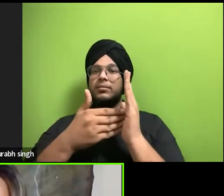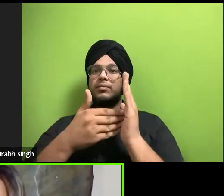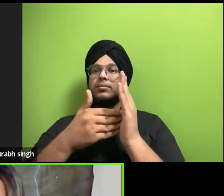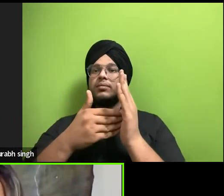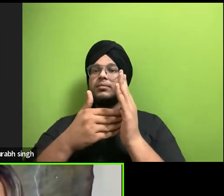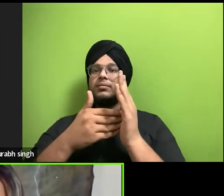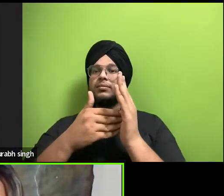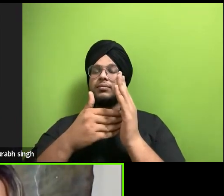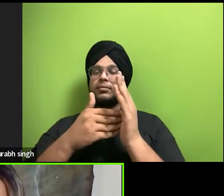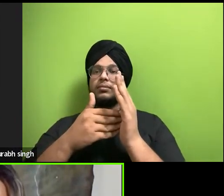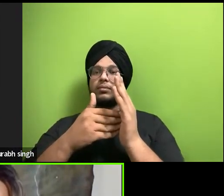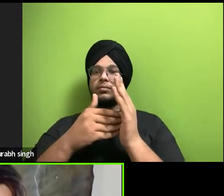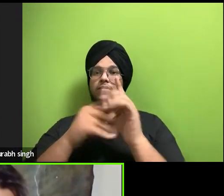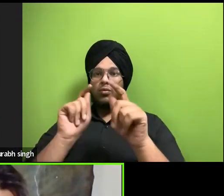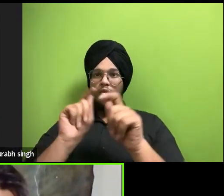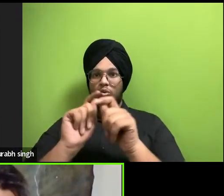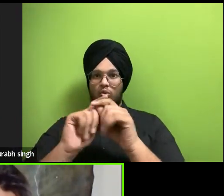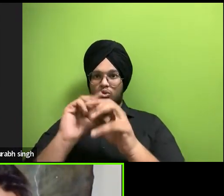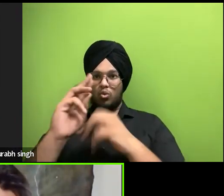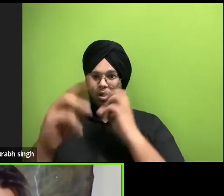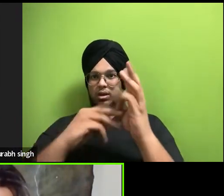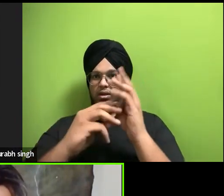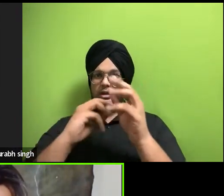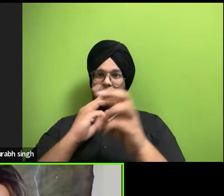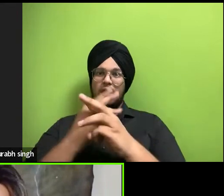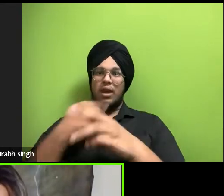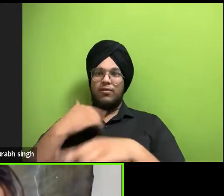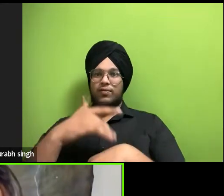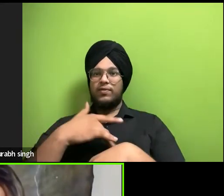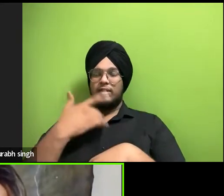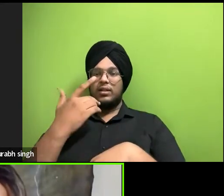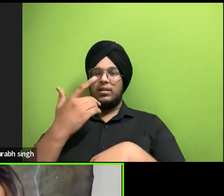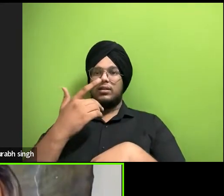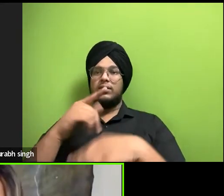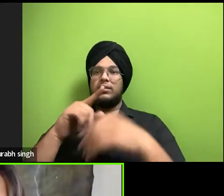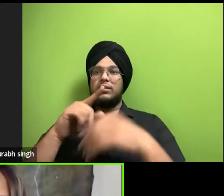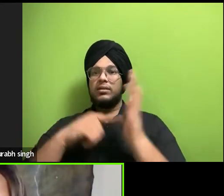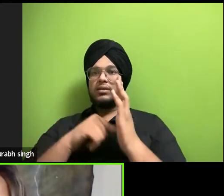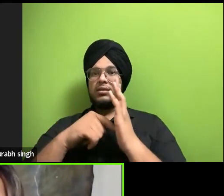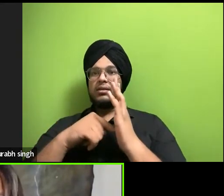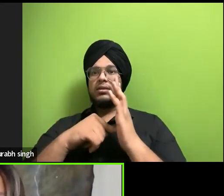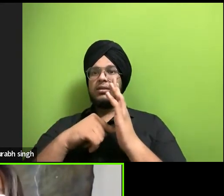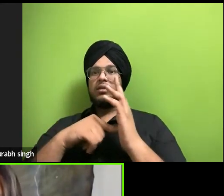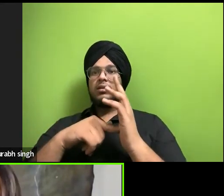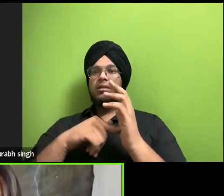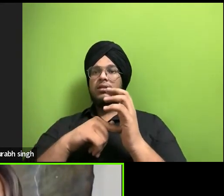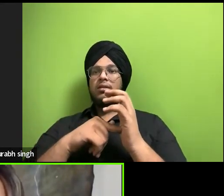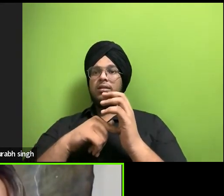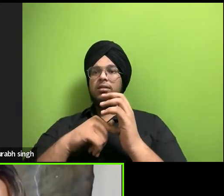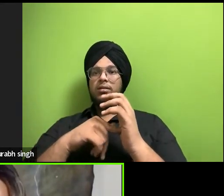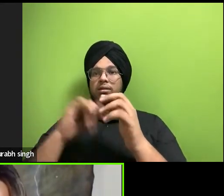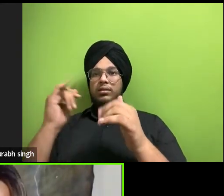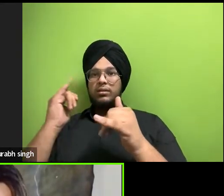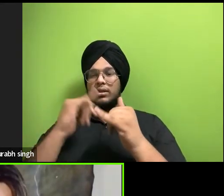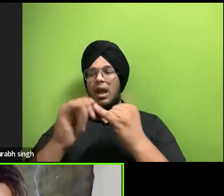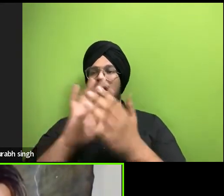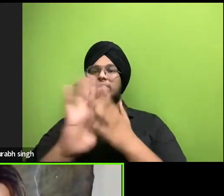highly volatile world, I feel as if MPLUS is on the sharp end of making